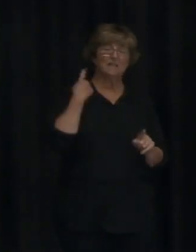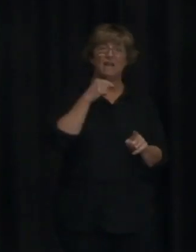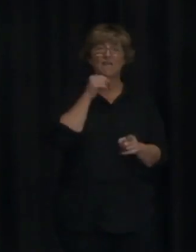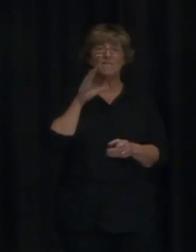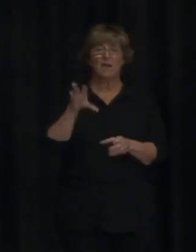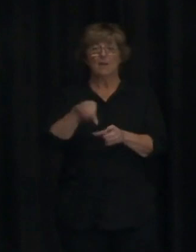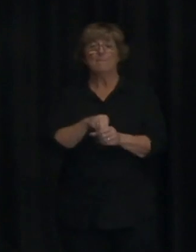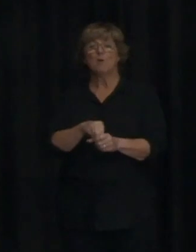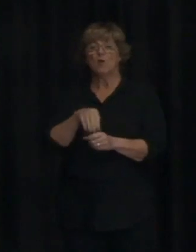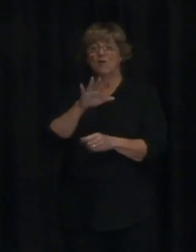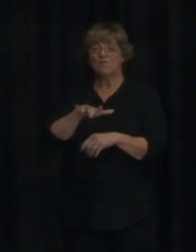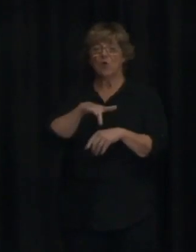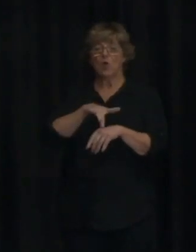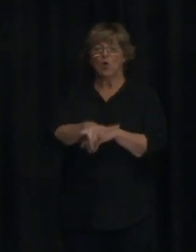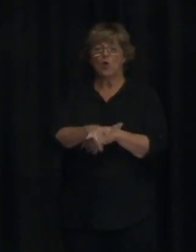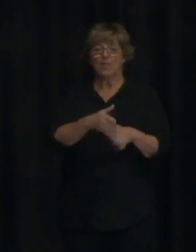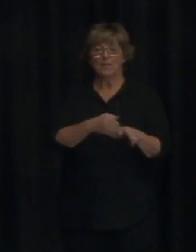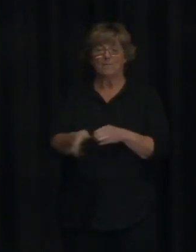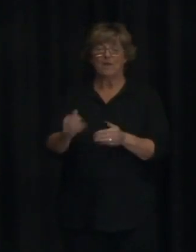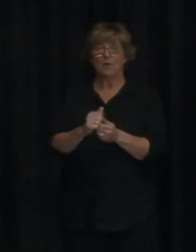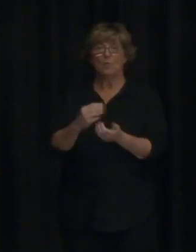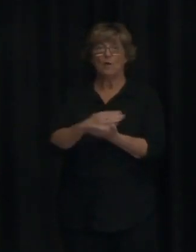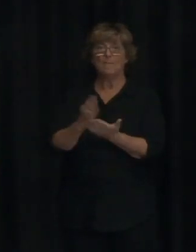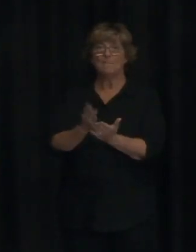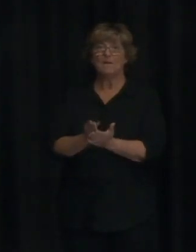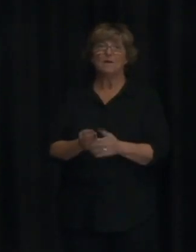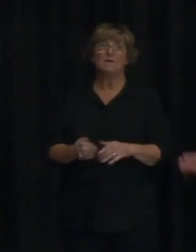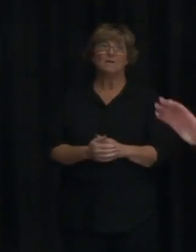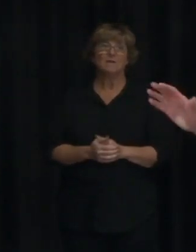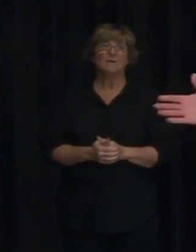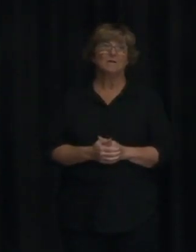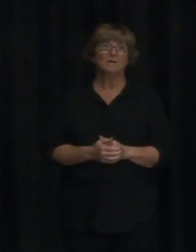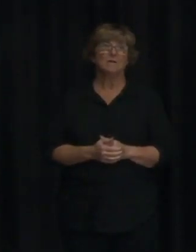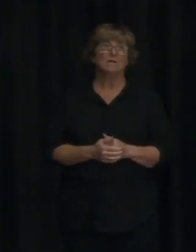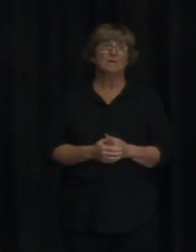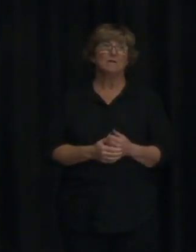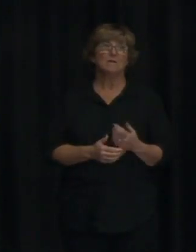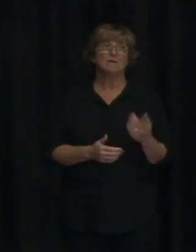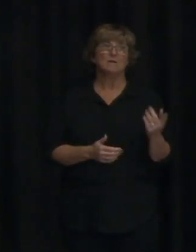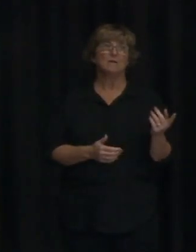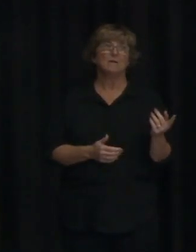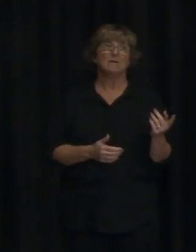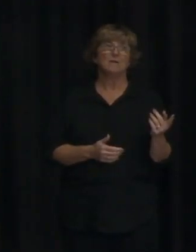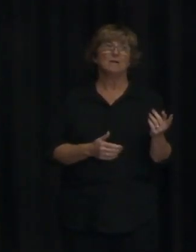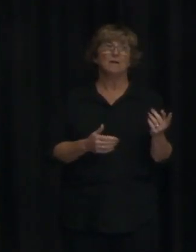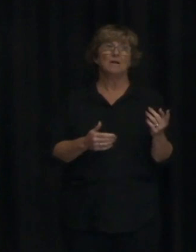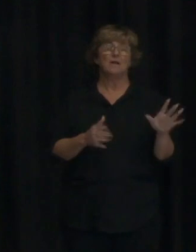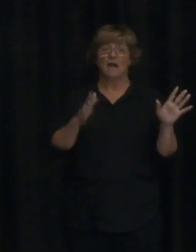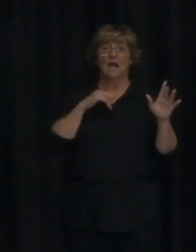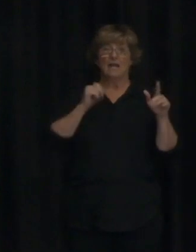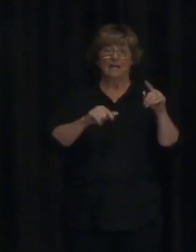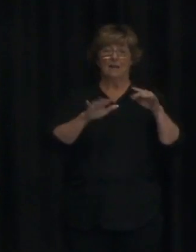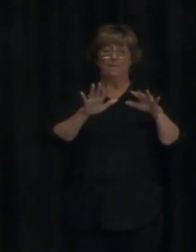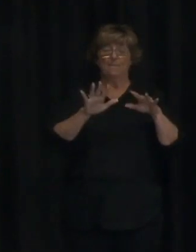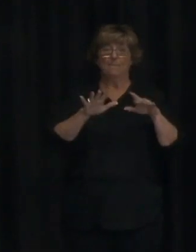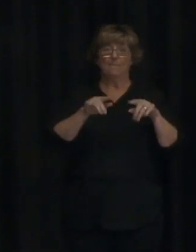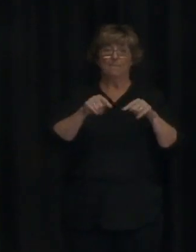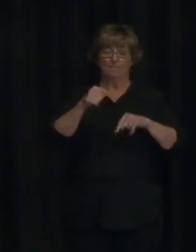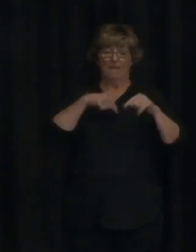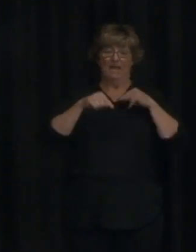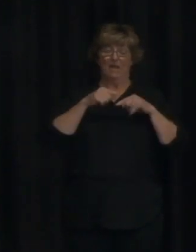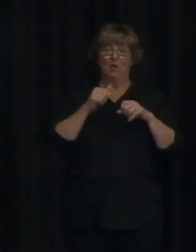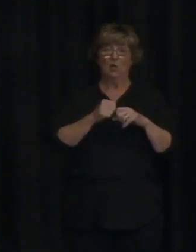early action plans with the budget. We're working, and all I can say, and I can truly back off now and have the two